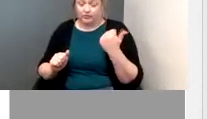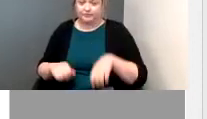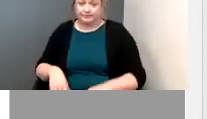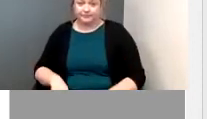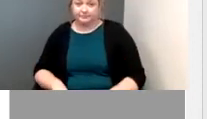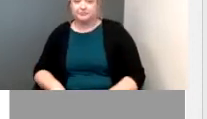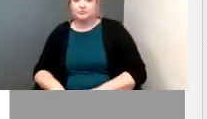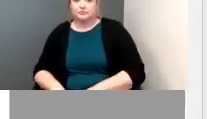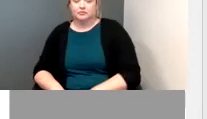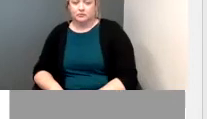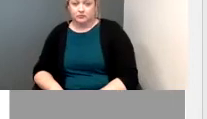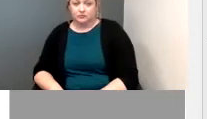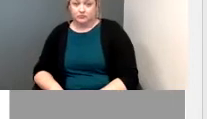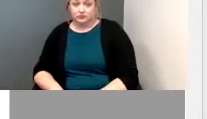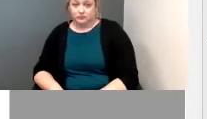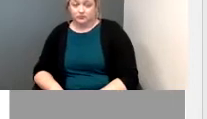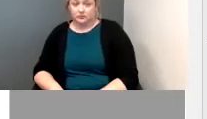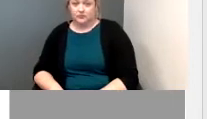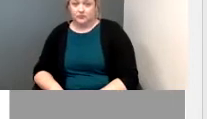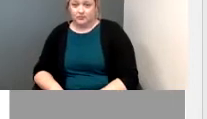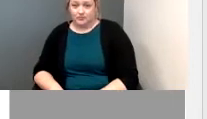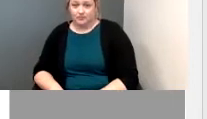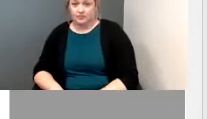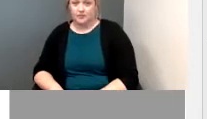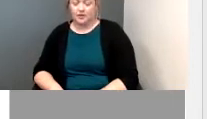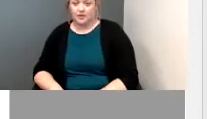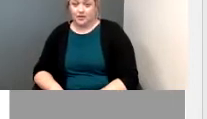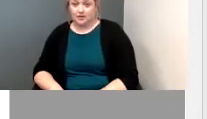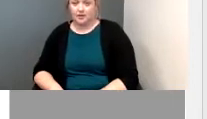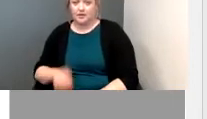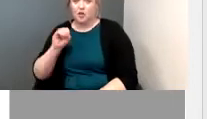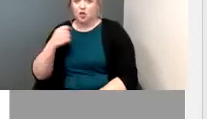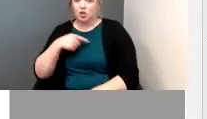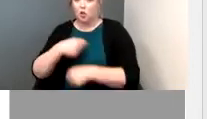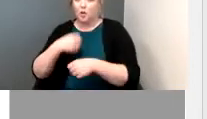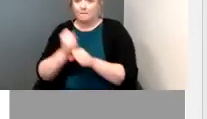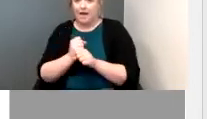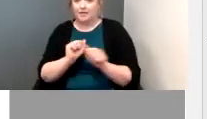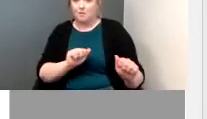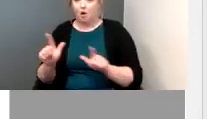have this. We make this into 10n squared, we make this into 10n squared as well. So that